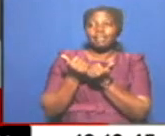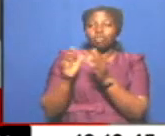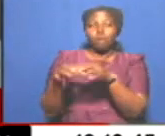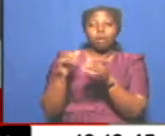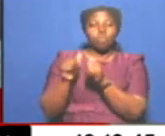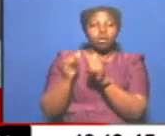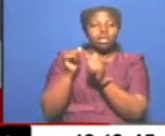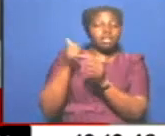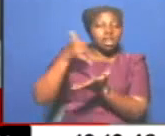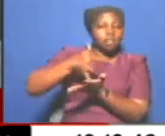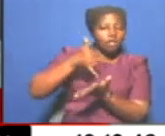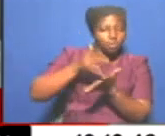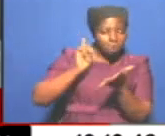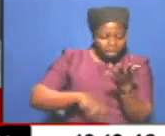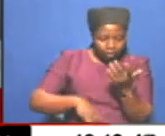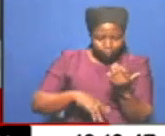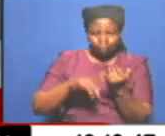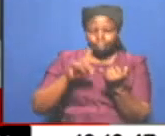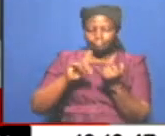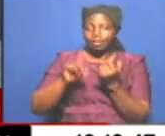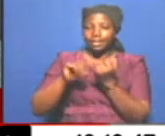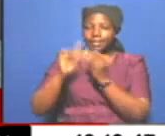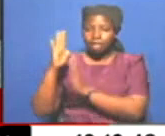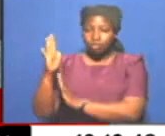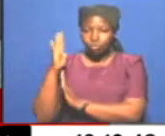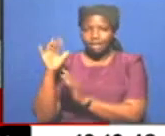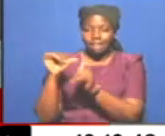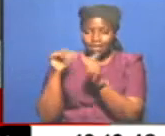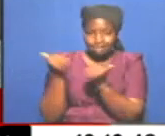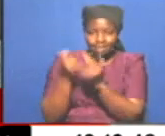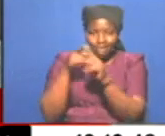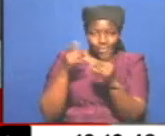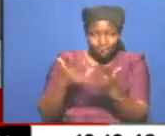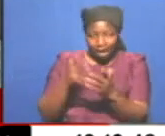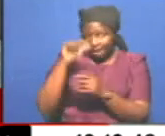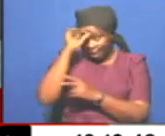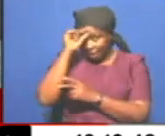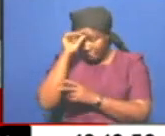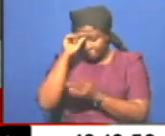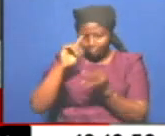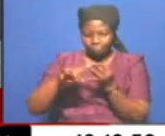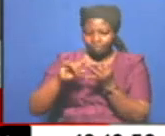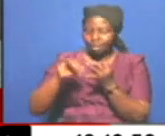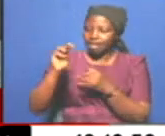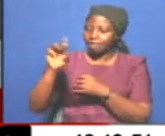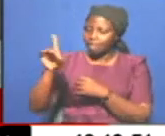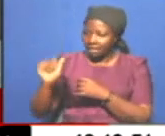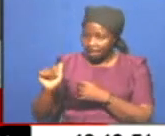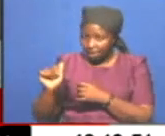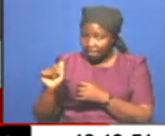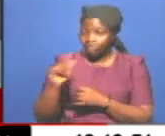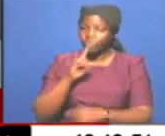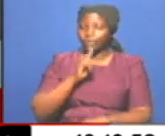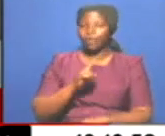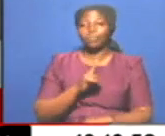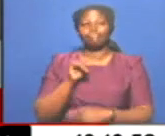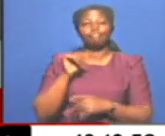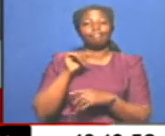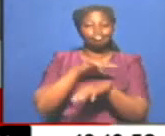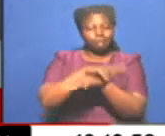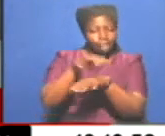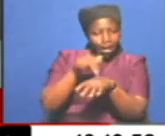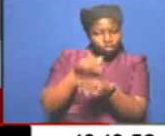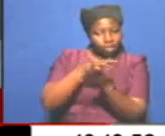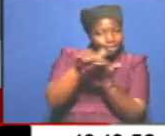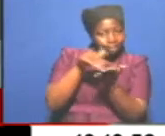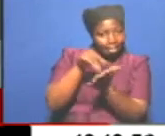of security agencies from government, MDAs. Mm-hmm. So at the National Counterterrorism Center, you